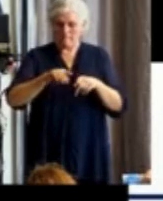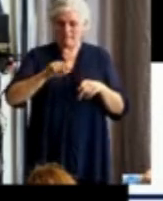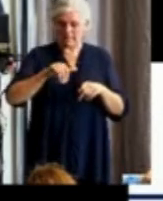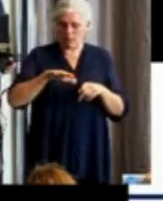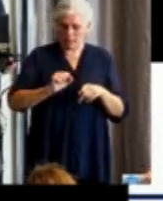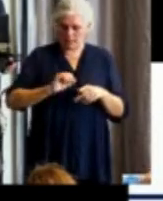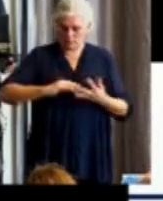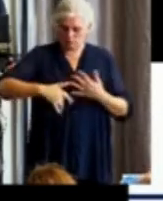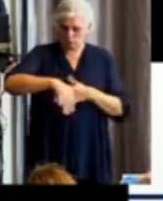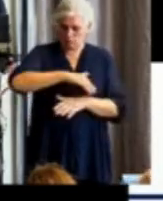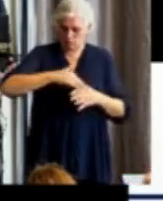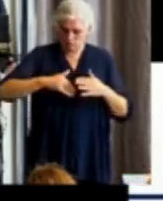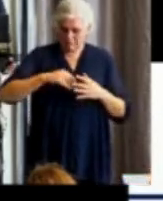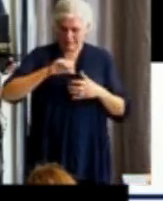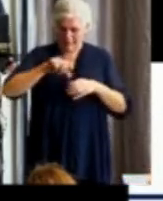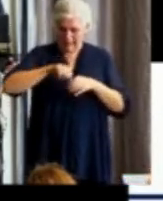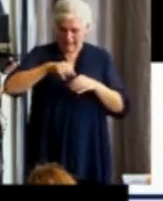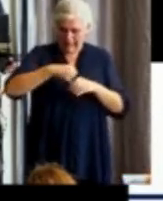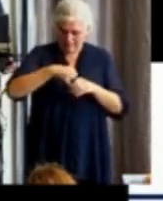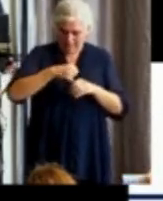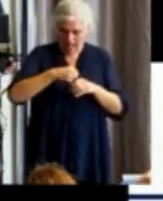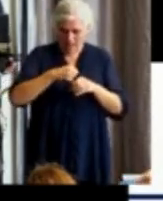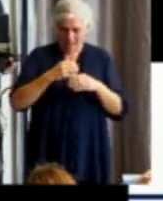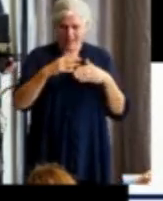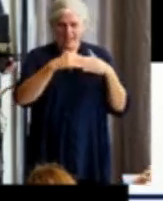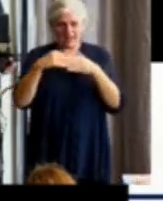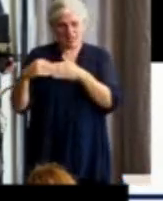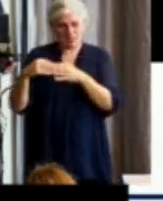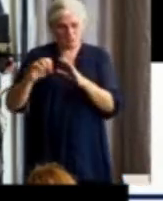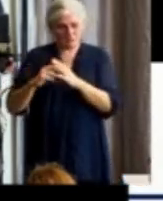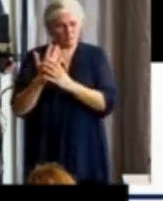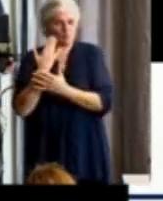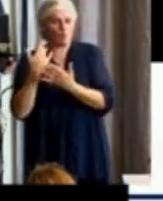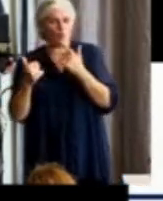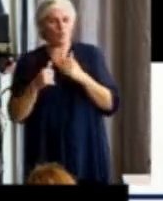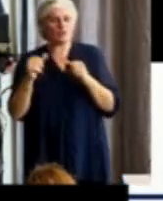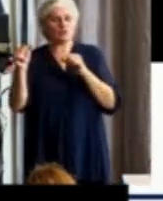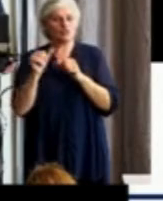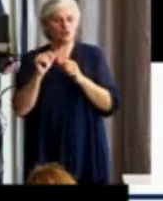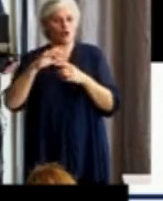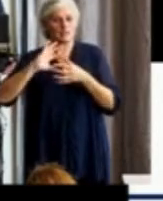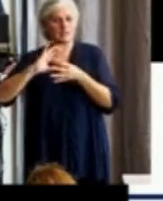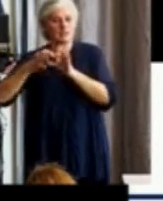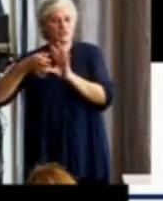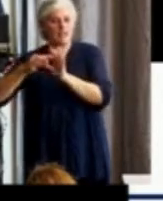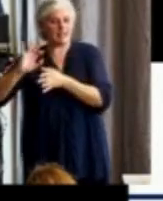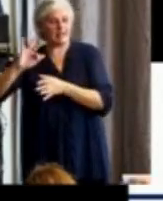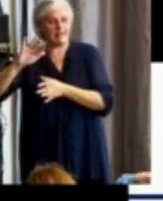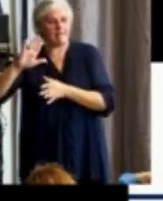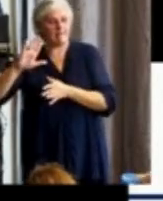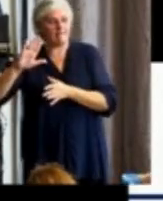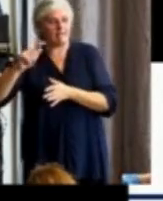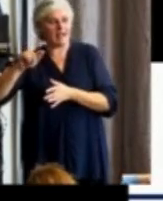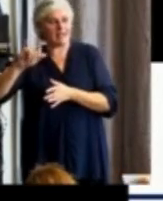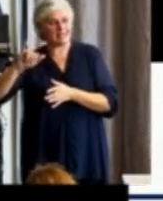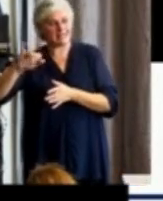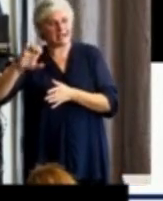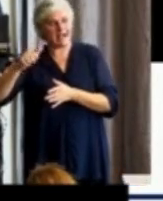gut microbiome that lead to the production of what's known as short-chain fatty acids, or